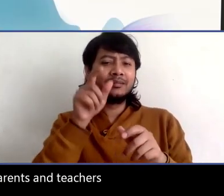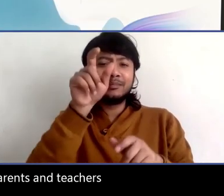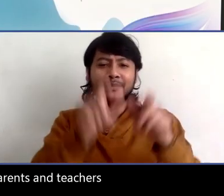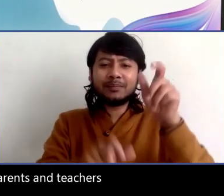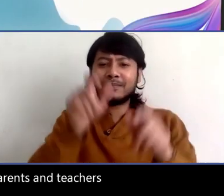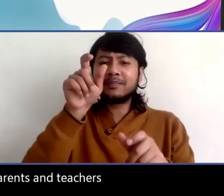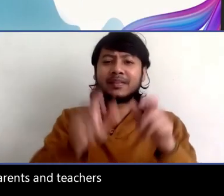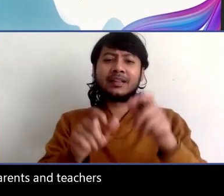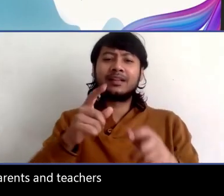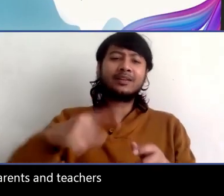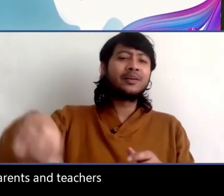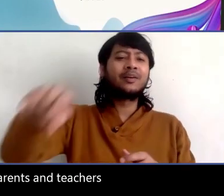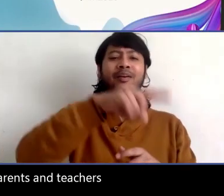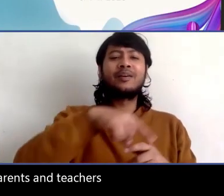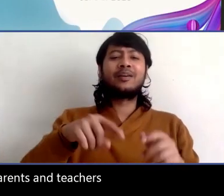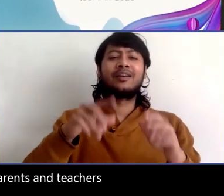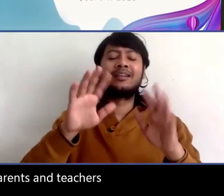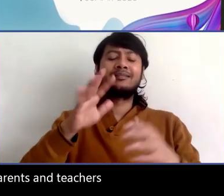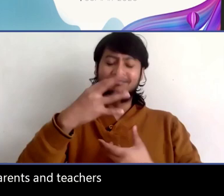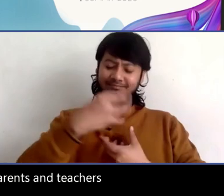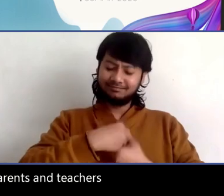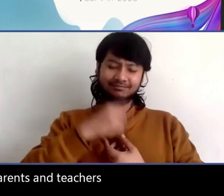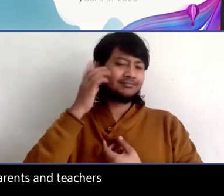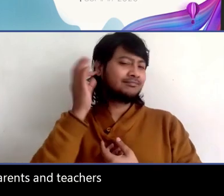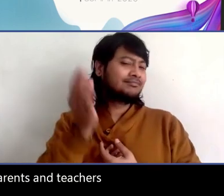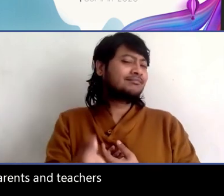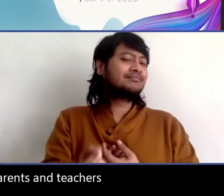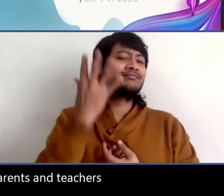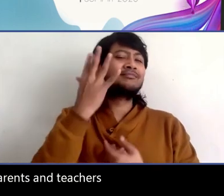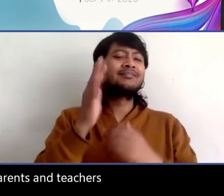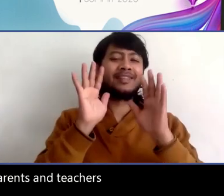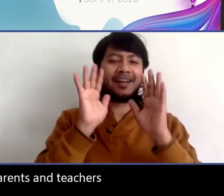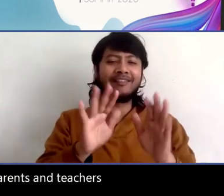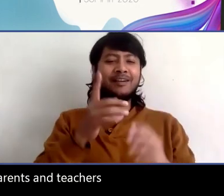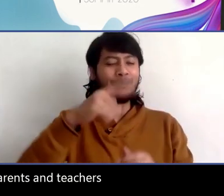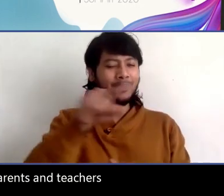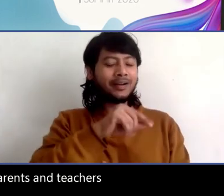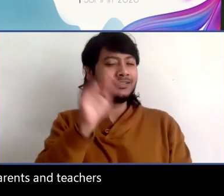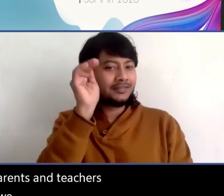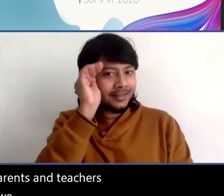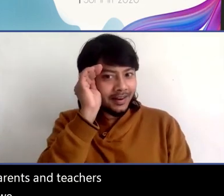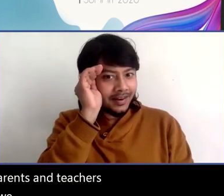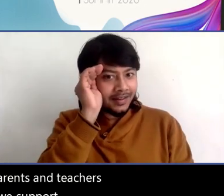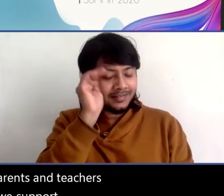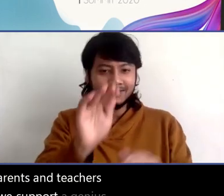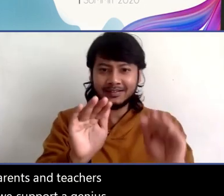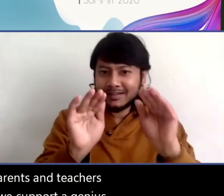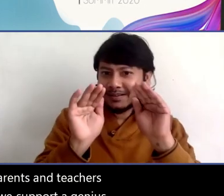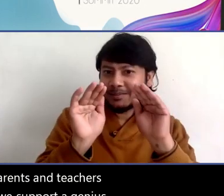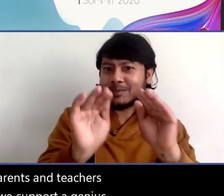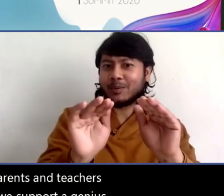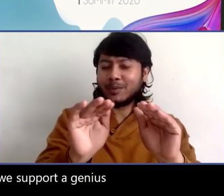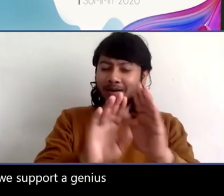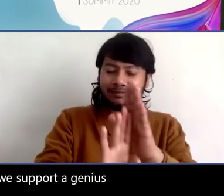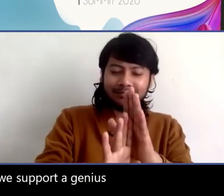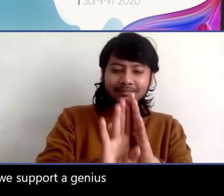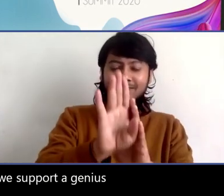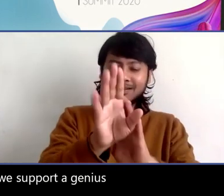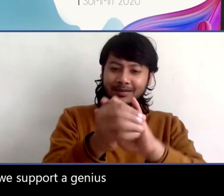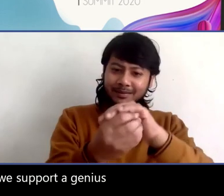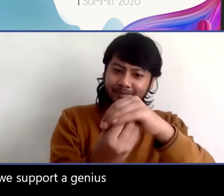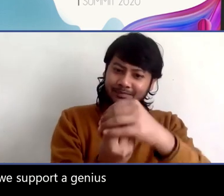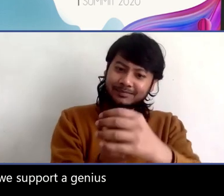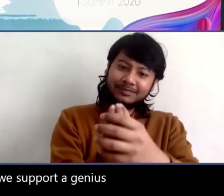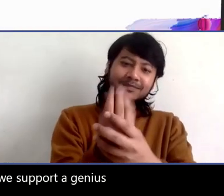And when we listen, a genius is born. When we support, a genius is born. Be that for the children and the youth